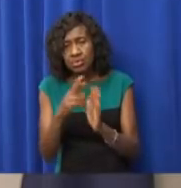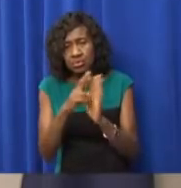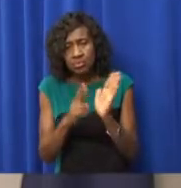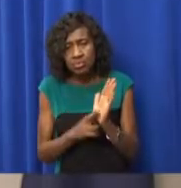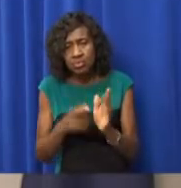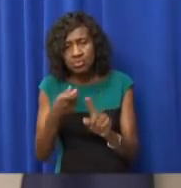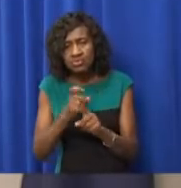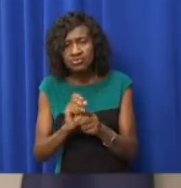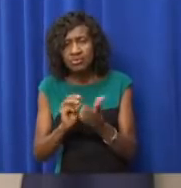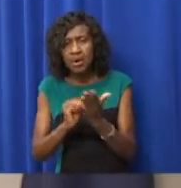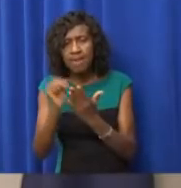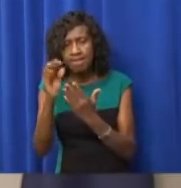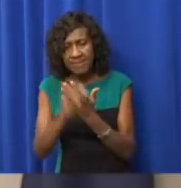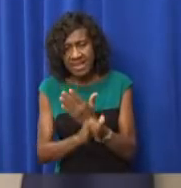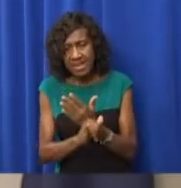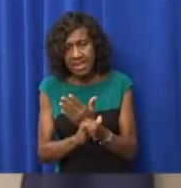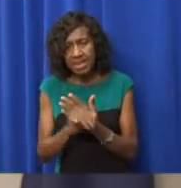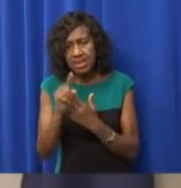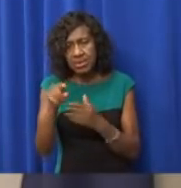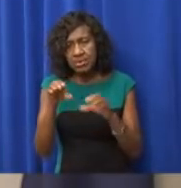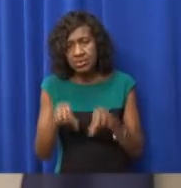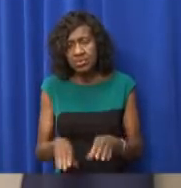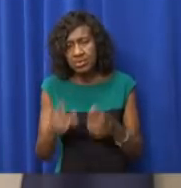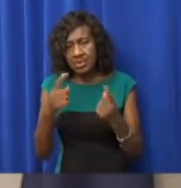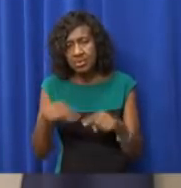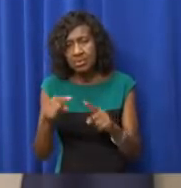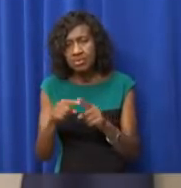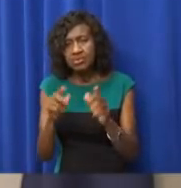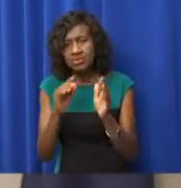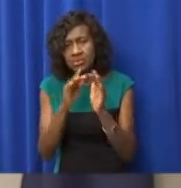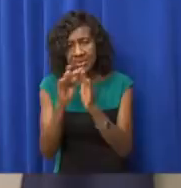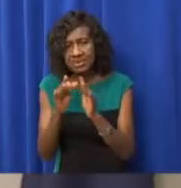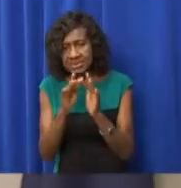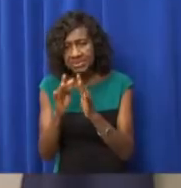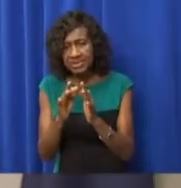More details on this can be found on our website of